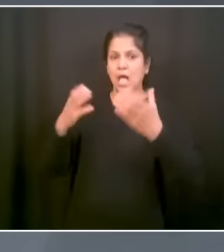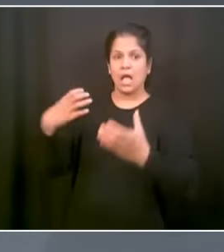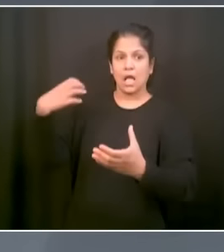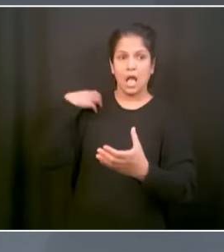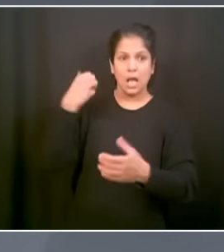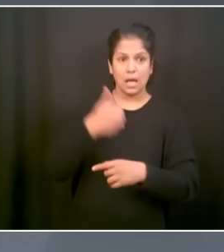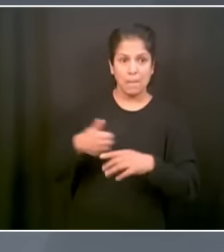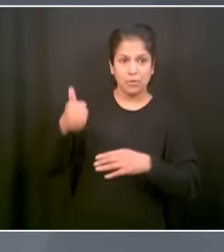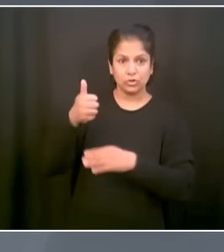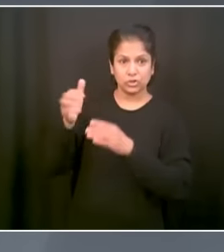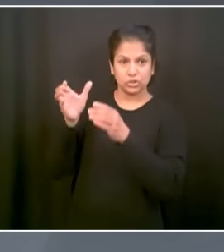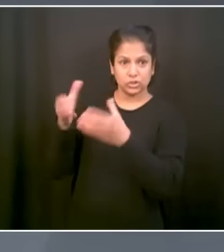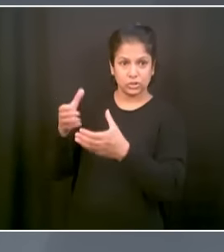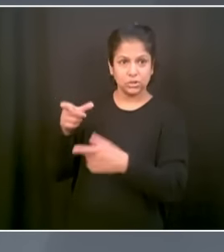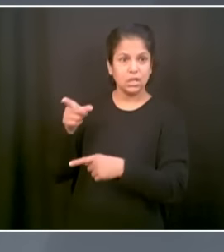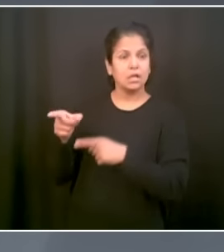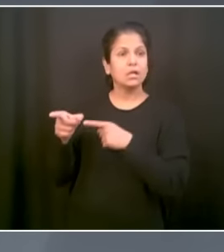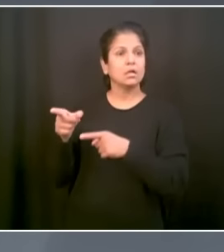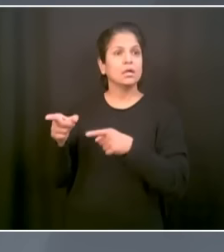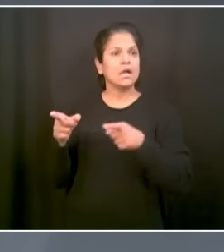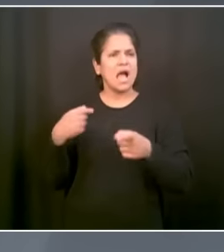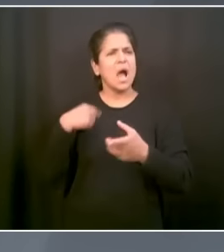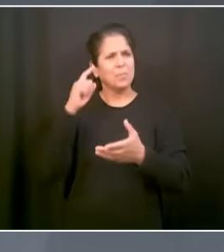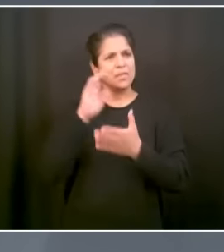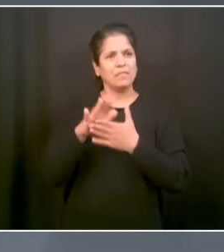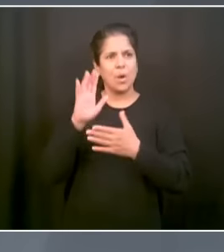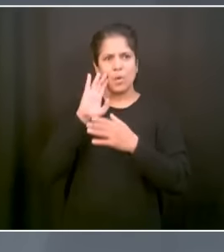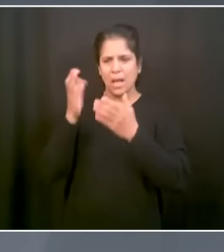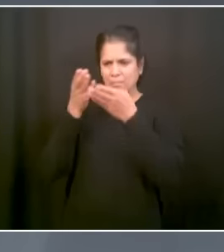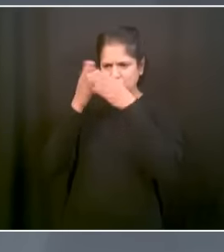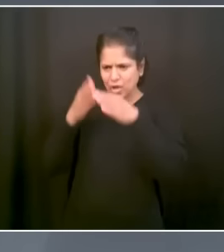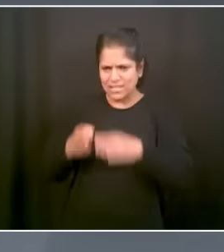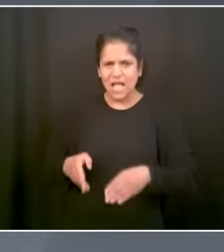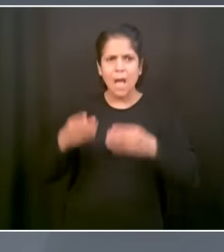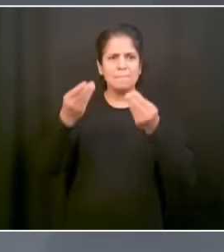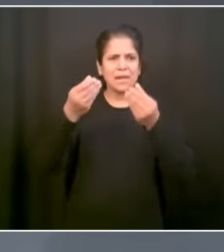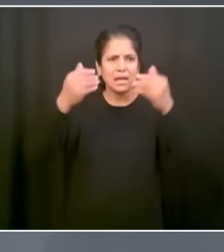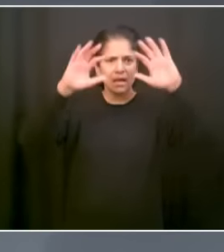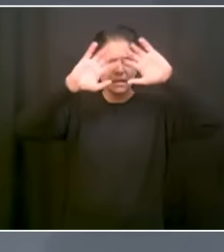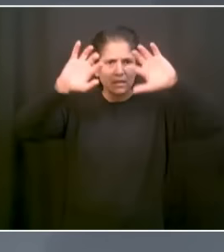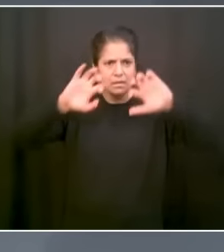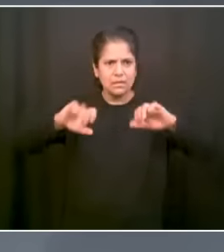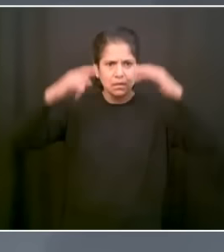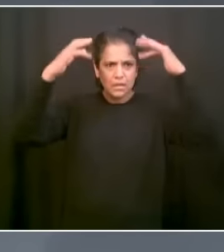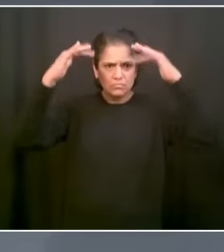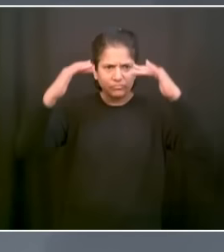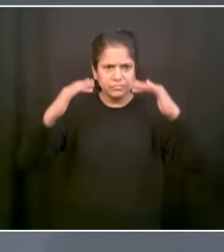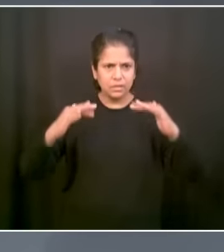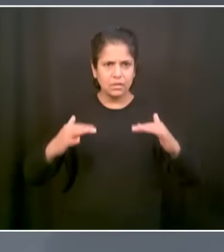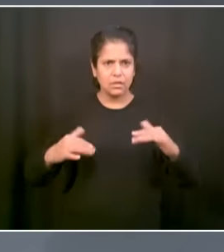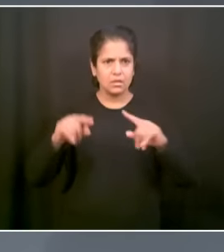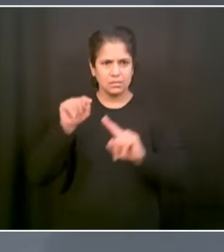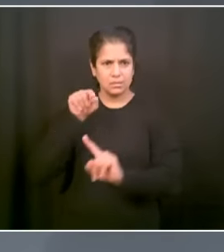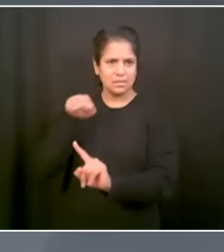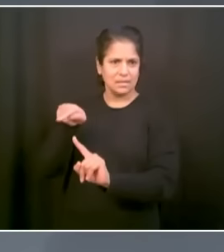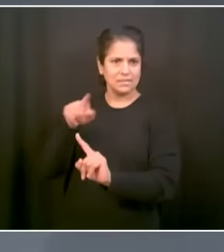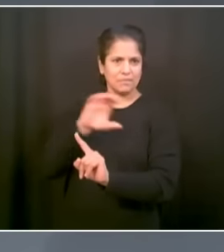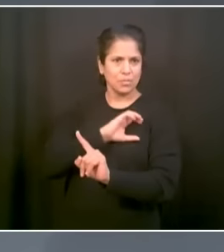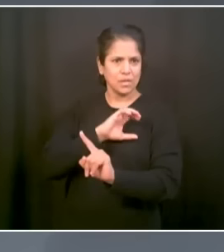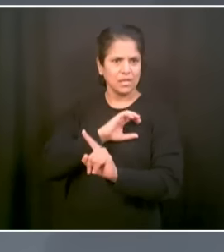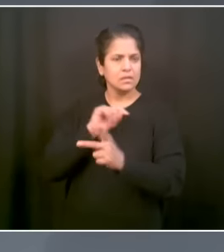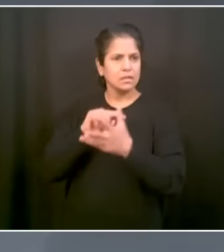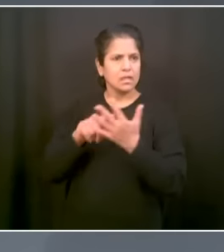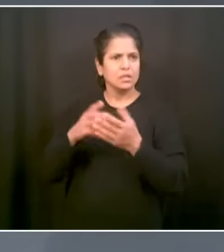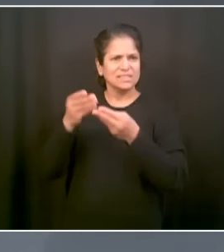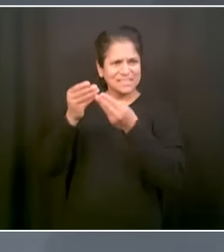of any fiscal need, but frankly on the need to decouple the counterterrorism responsibilities within the department from